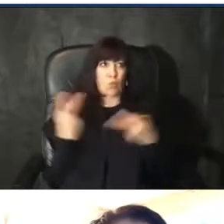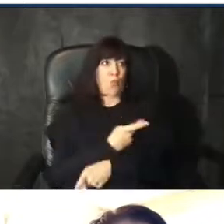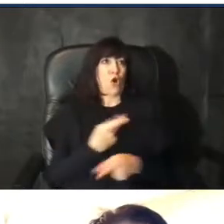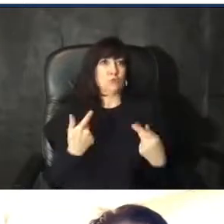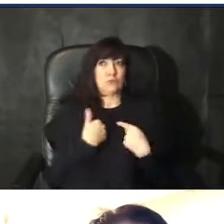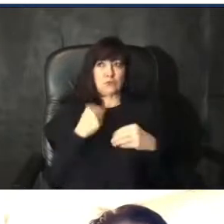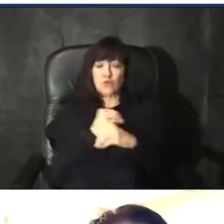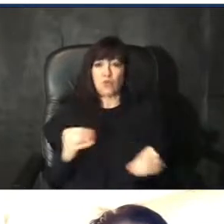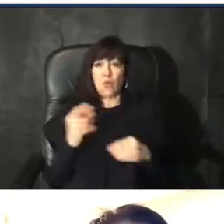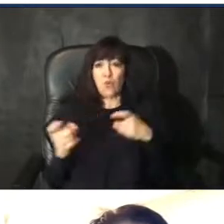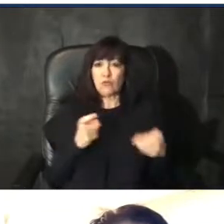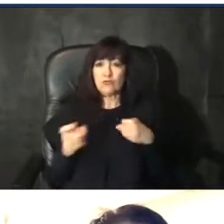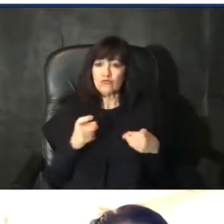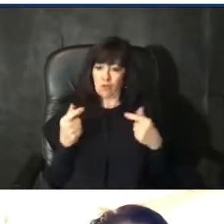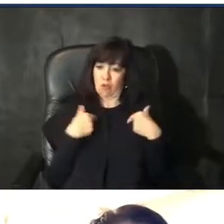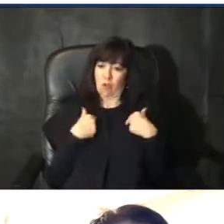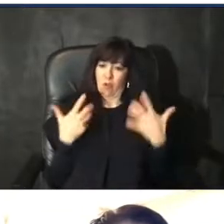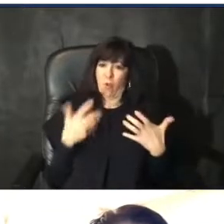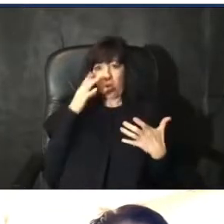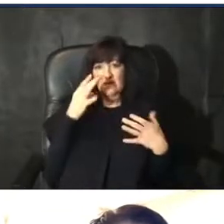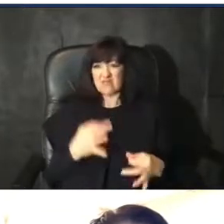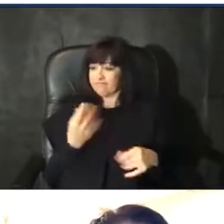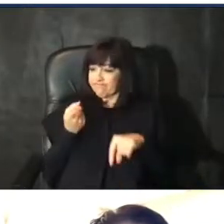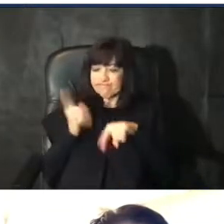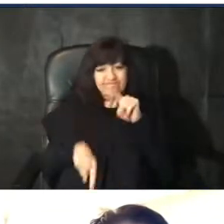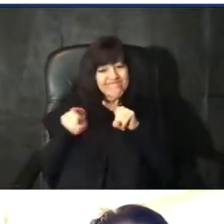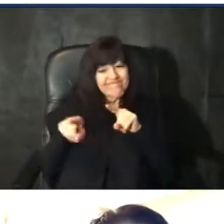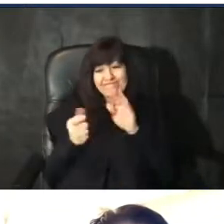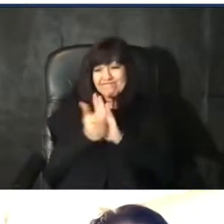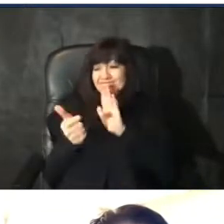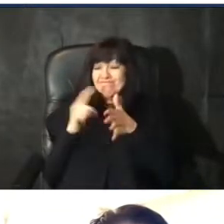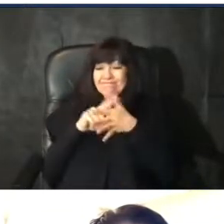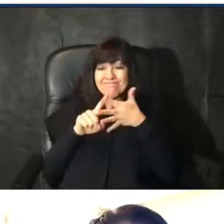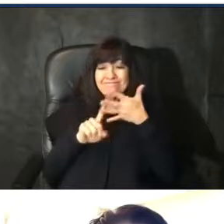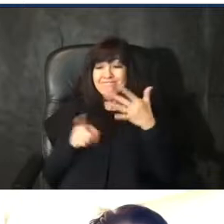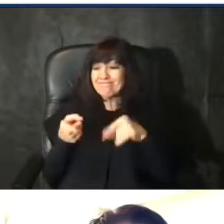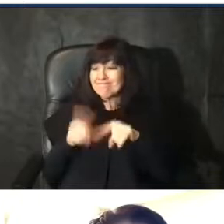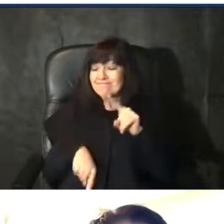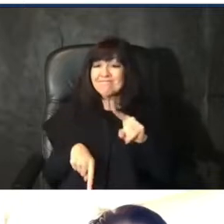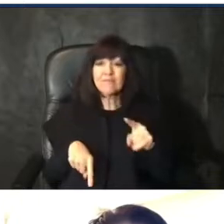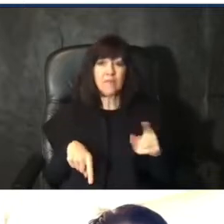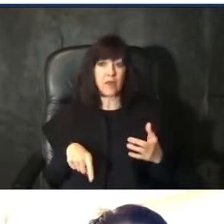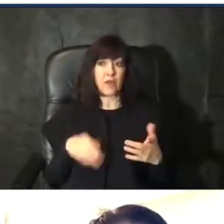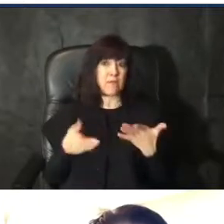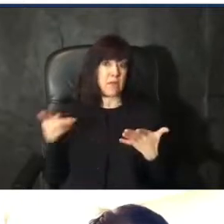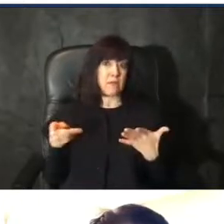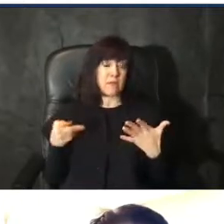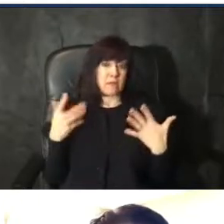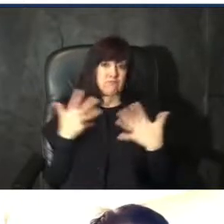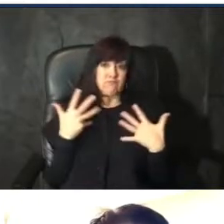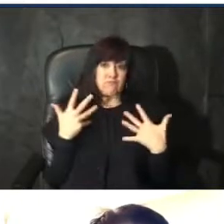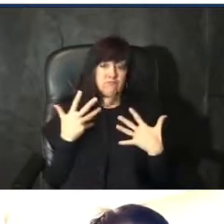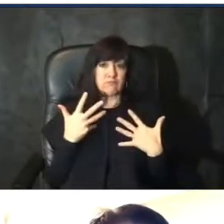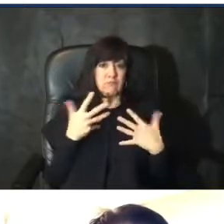and they could even feel panic. They could have excessive fears about their family getting sick or even not having what